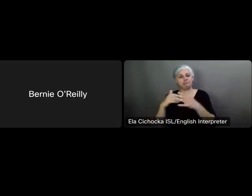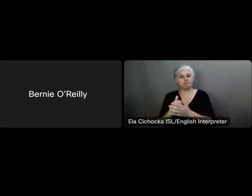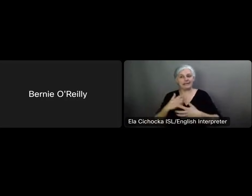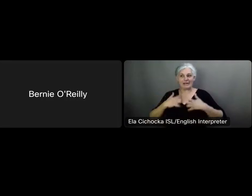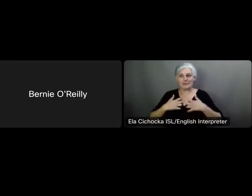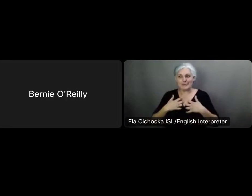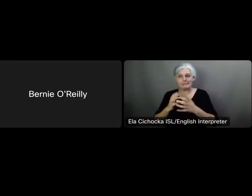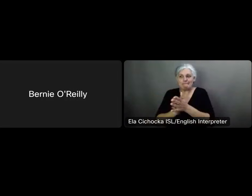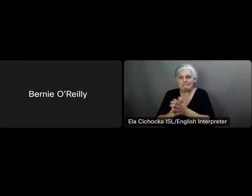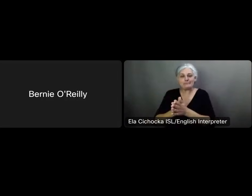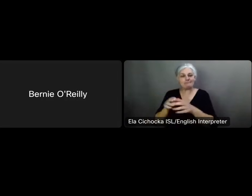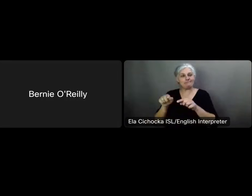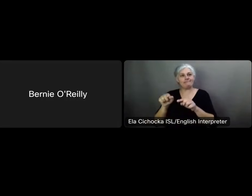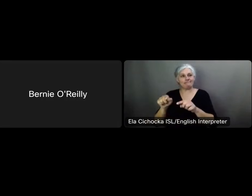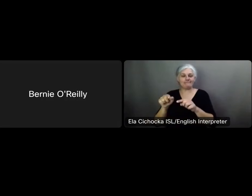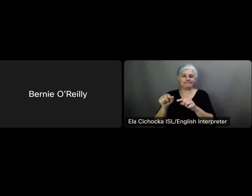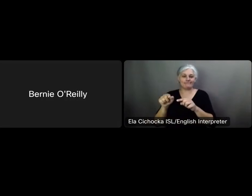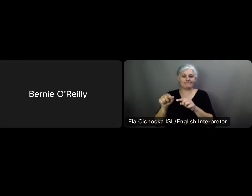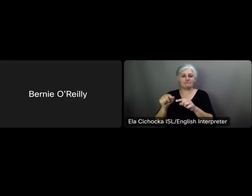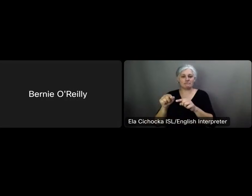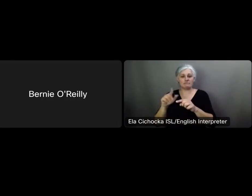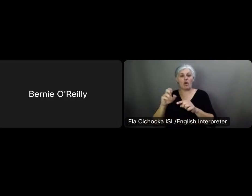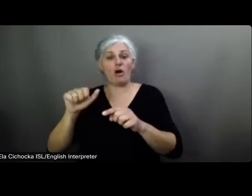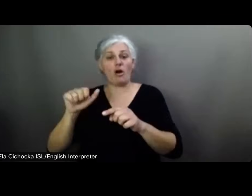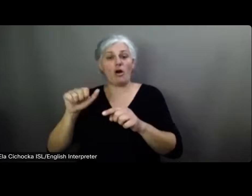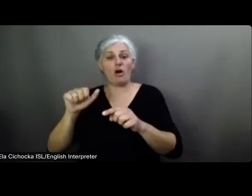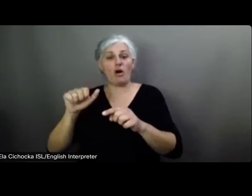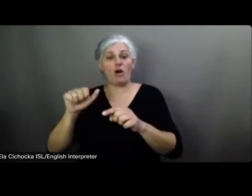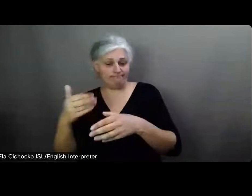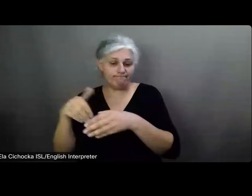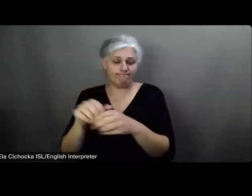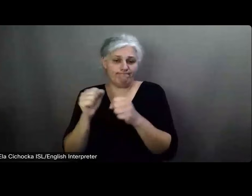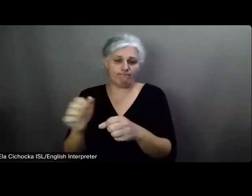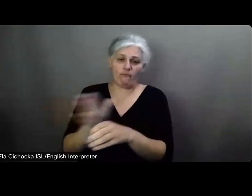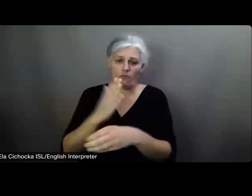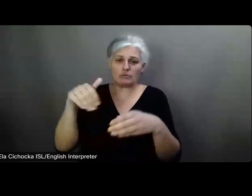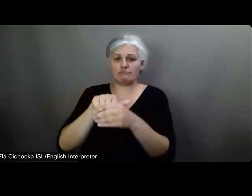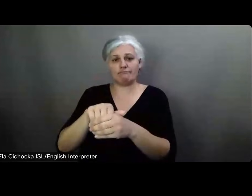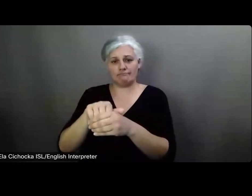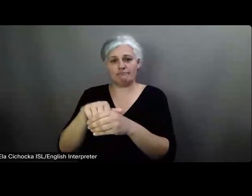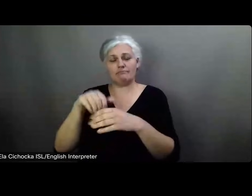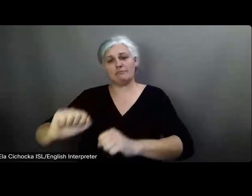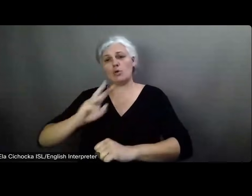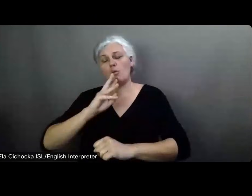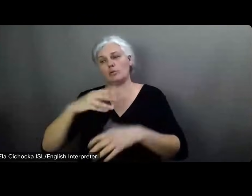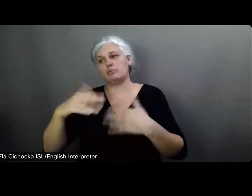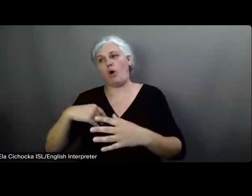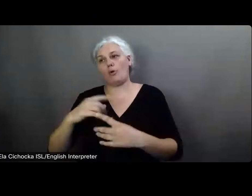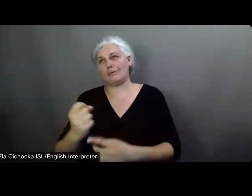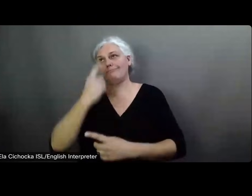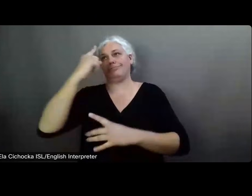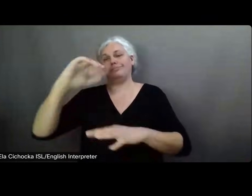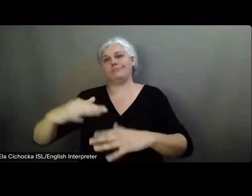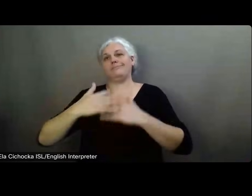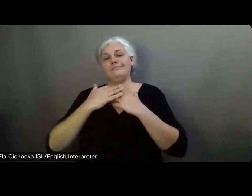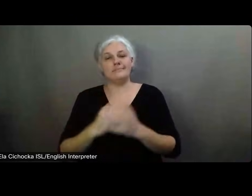enthusiasm and her loyalty to this issue, and her inspirational words, as always. So thank you, Bernie. So I'm here today as Chief